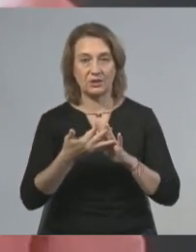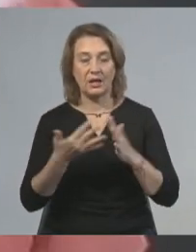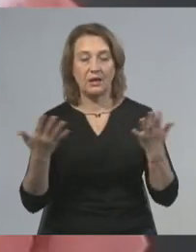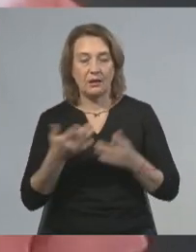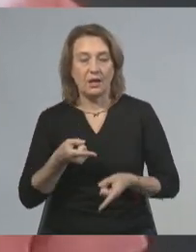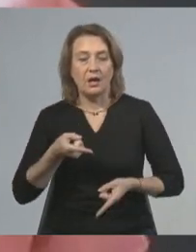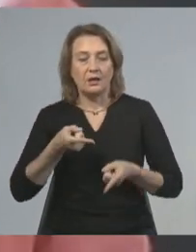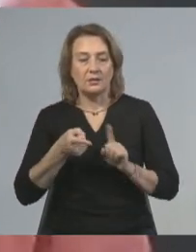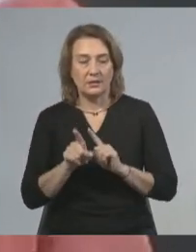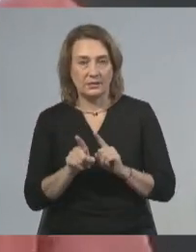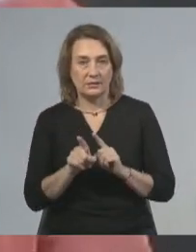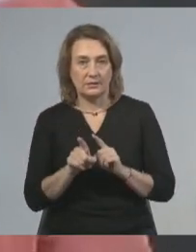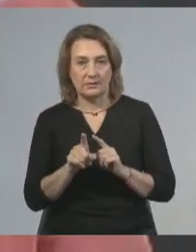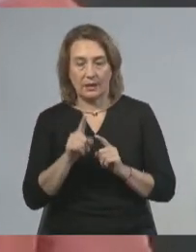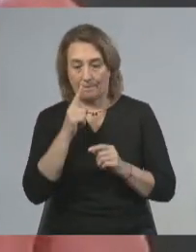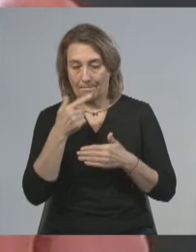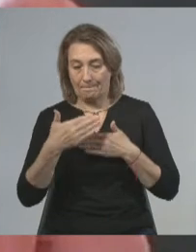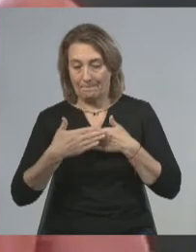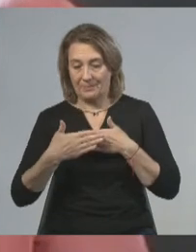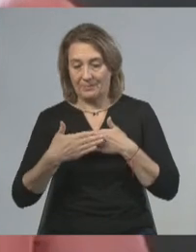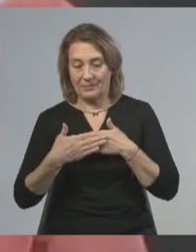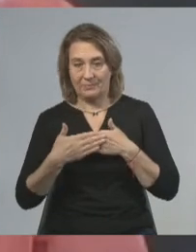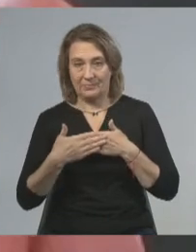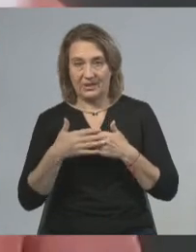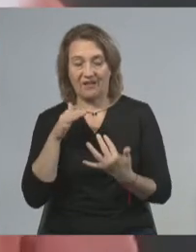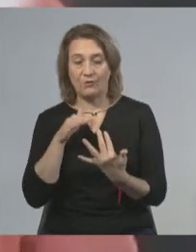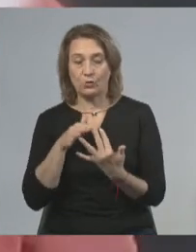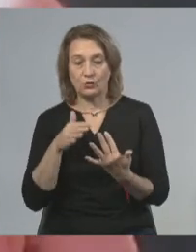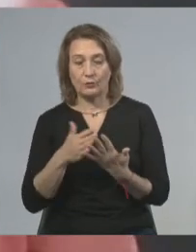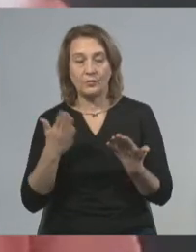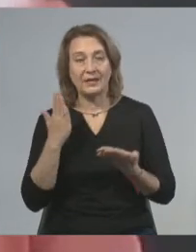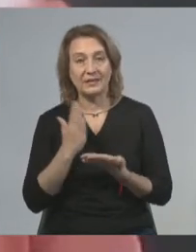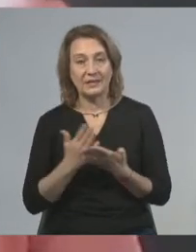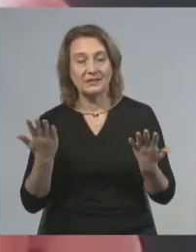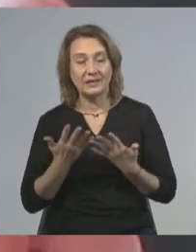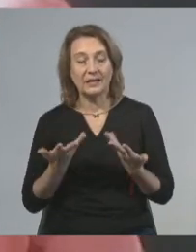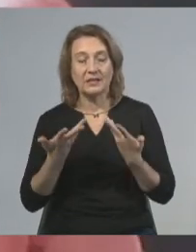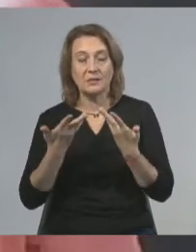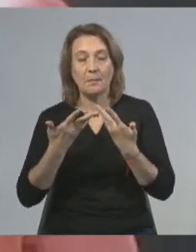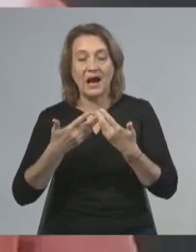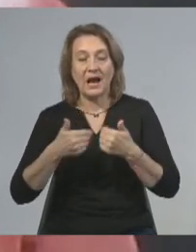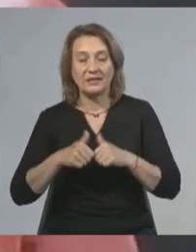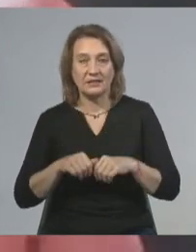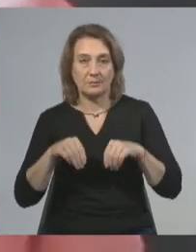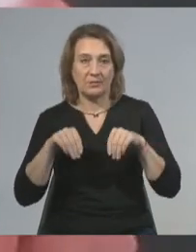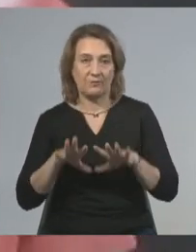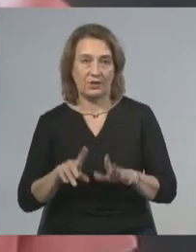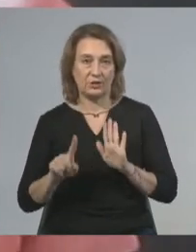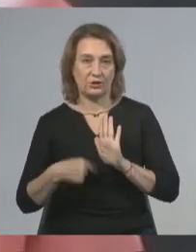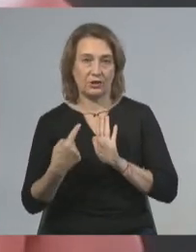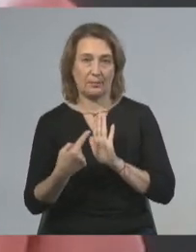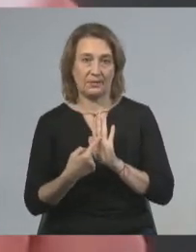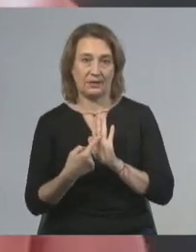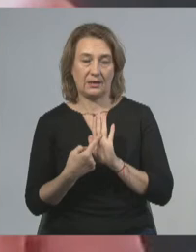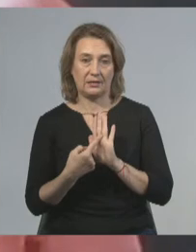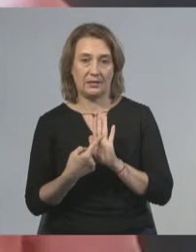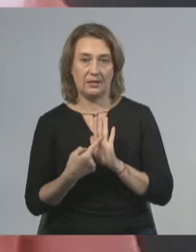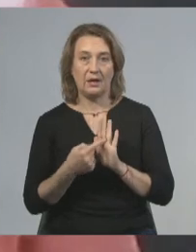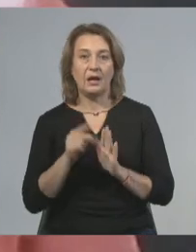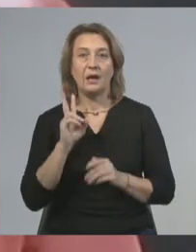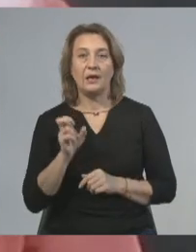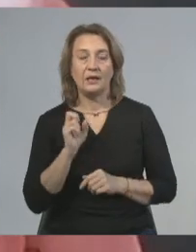villages which are located near the front line so i want to understand the easier mechanism to tackle this